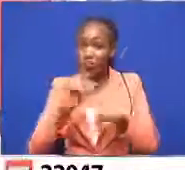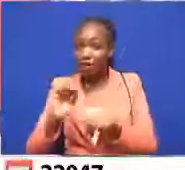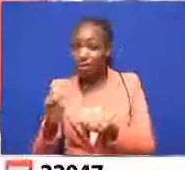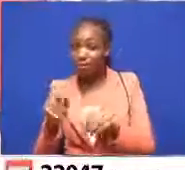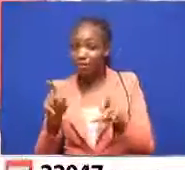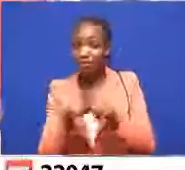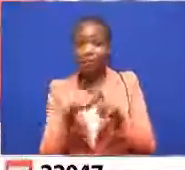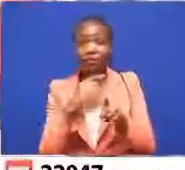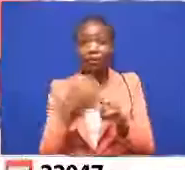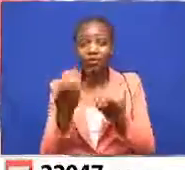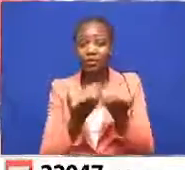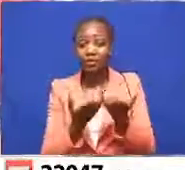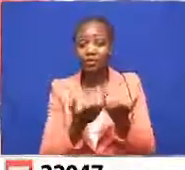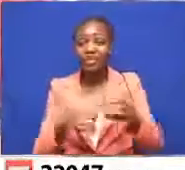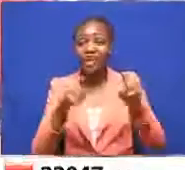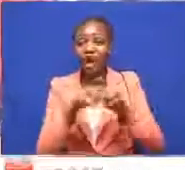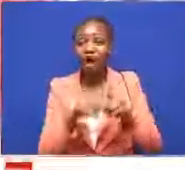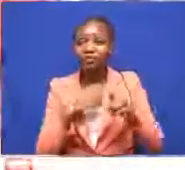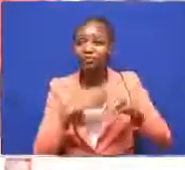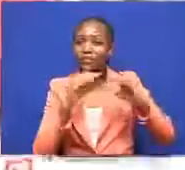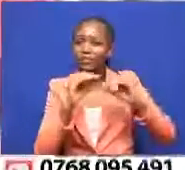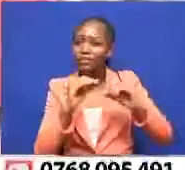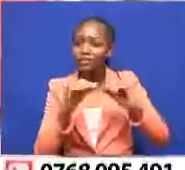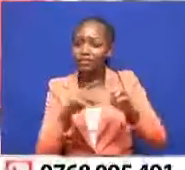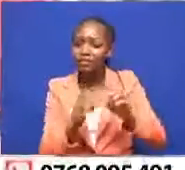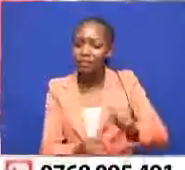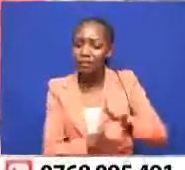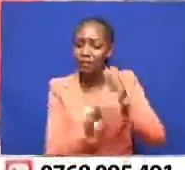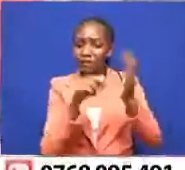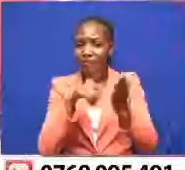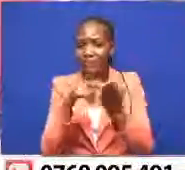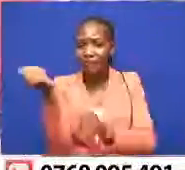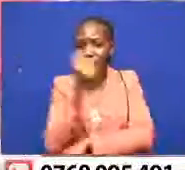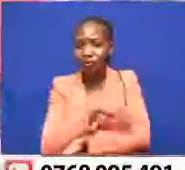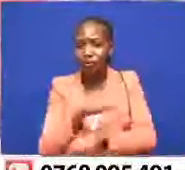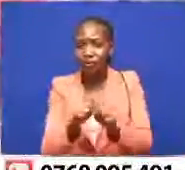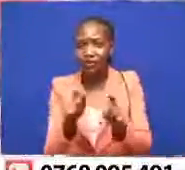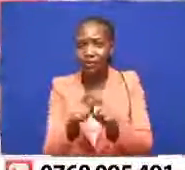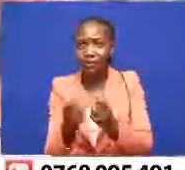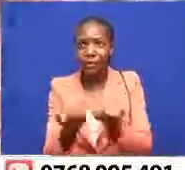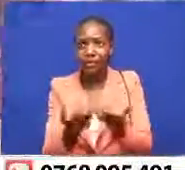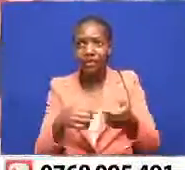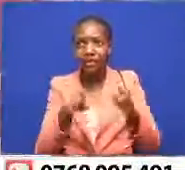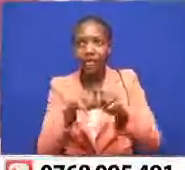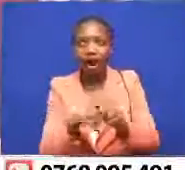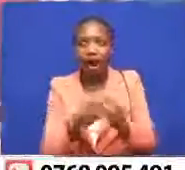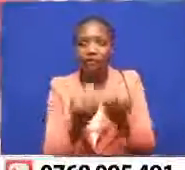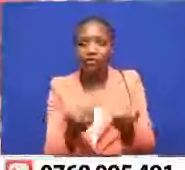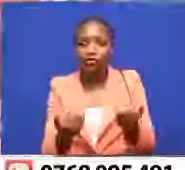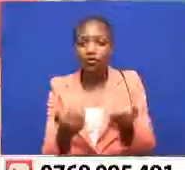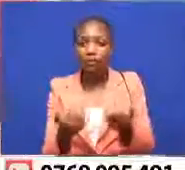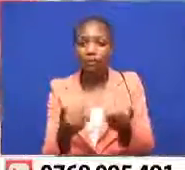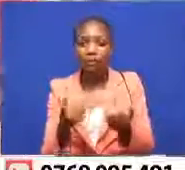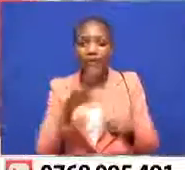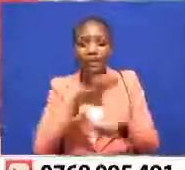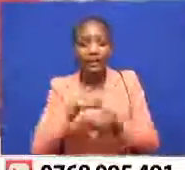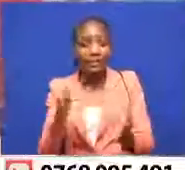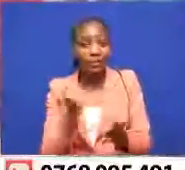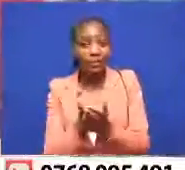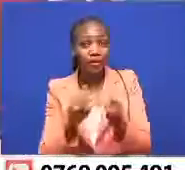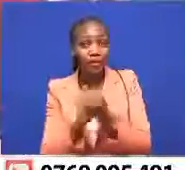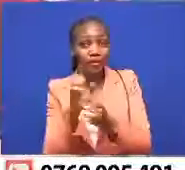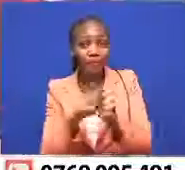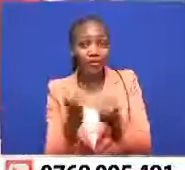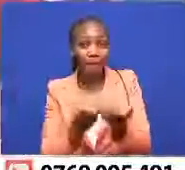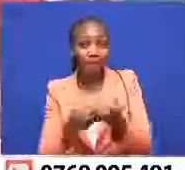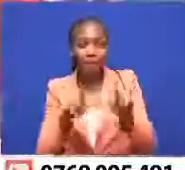hiyo biashara. Nimesomeza watoto na hiyo biashara. Watoto wapati kazi na hiyo biashara. Mimi